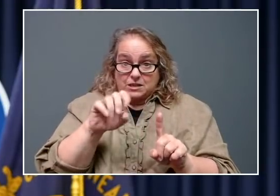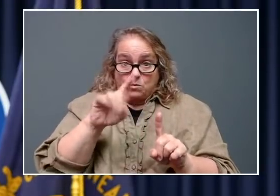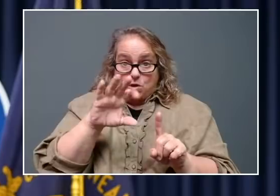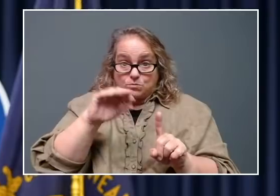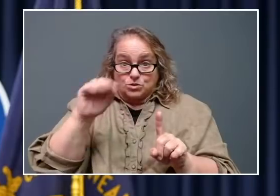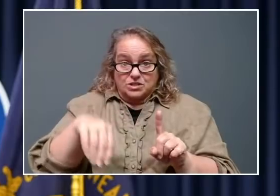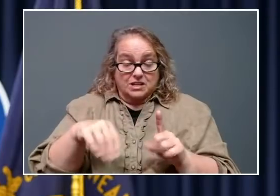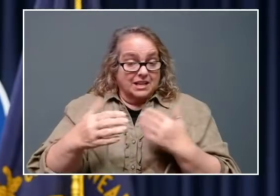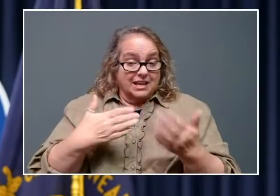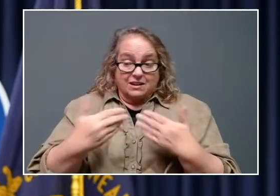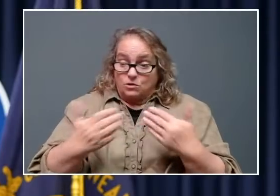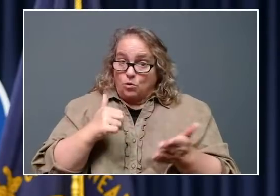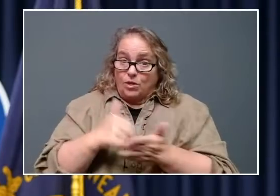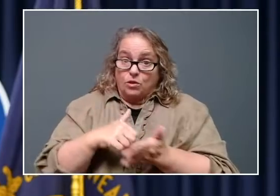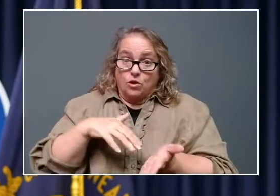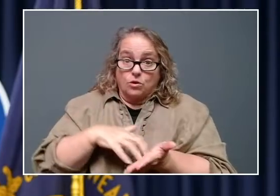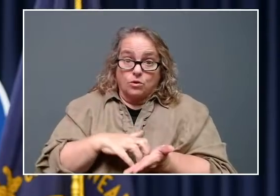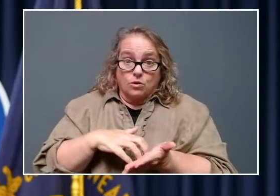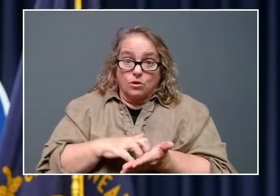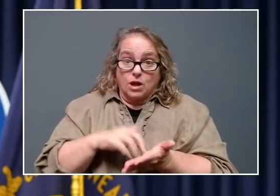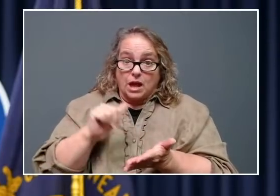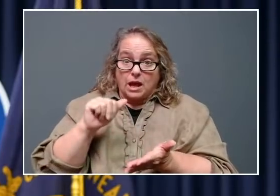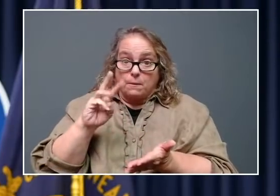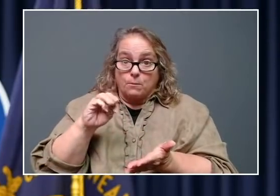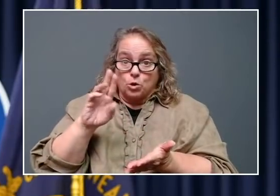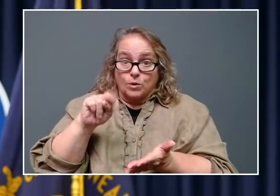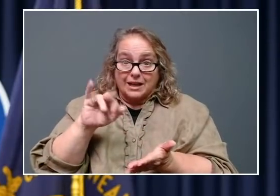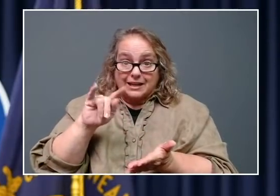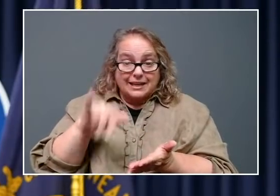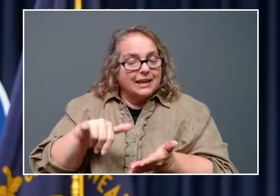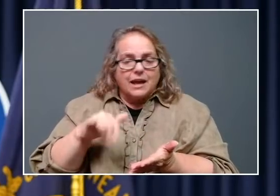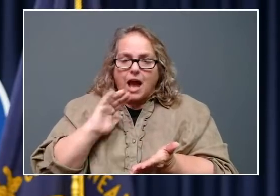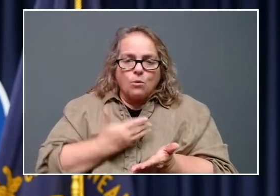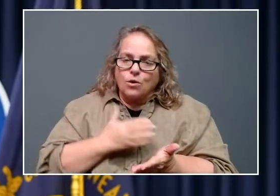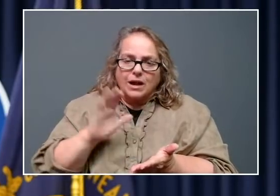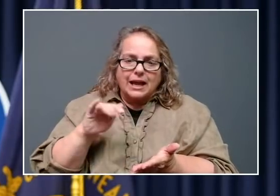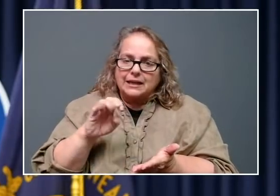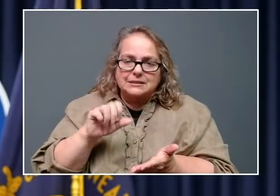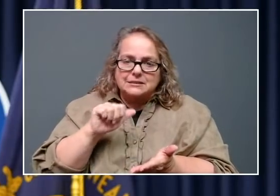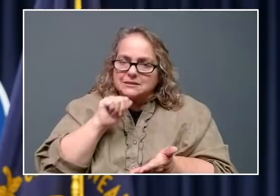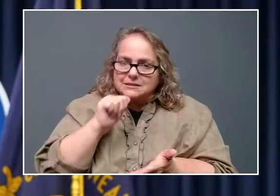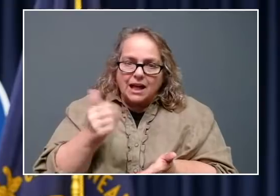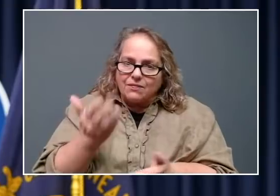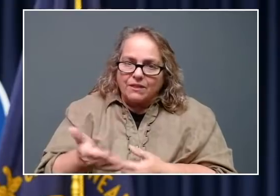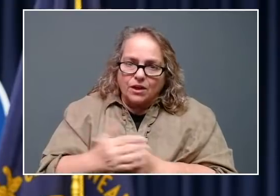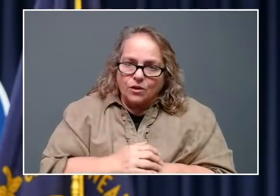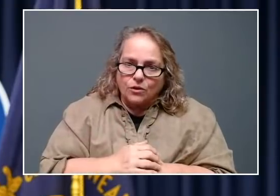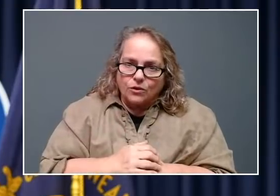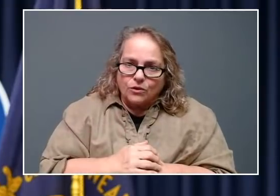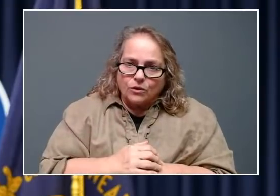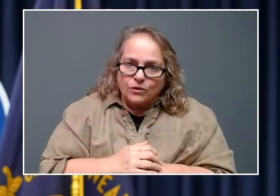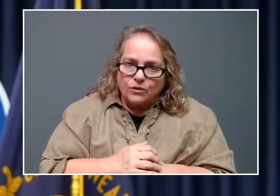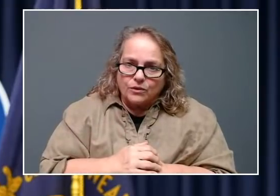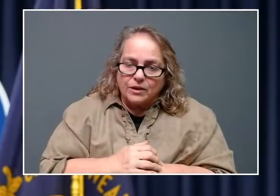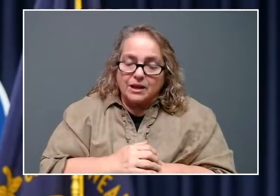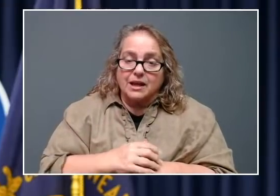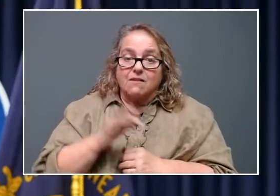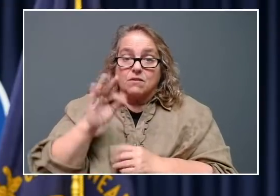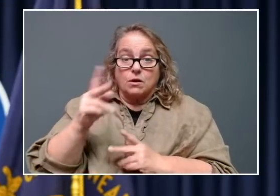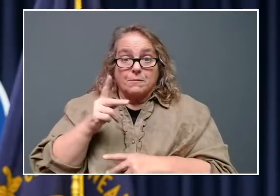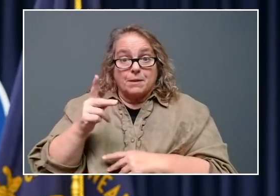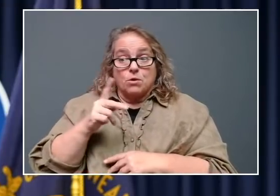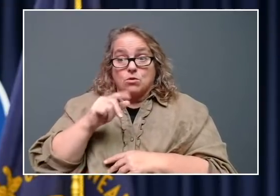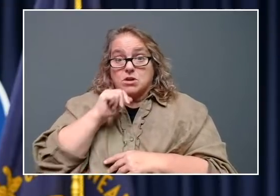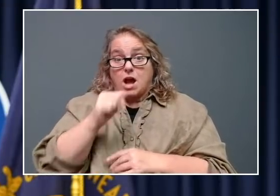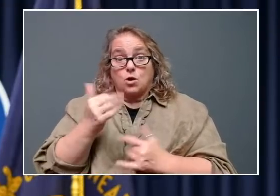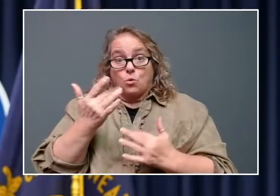immunity, our cases wouldn't be where they are right now. If there wasn't waning immunity, our cases wouldn't be where they are right now. So we know if